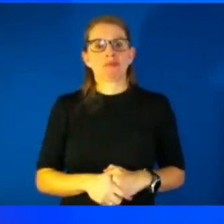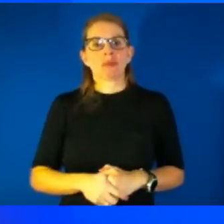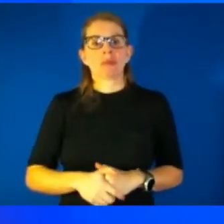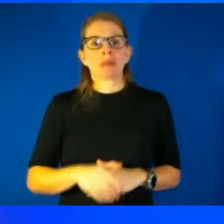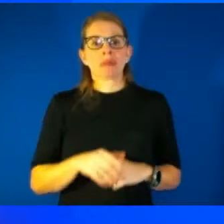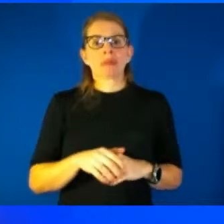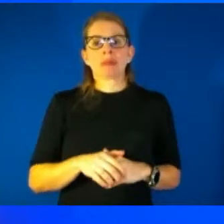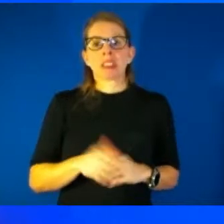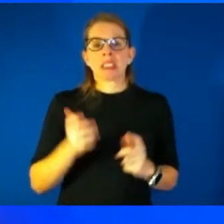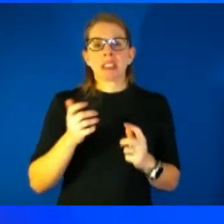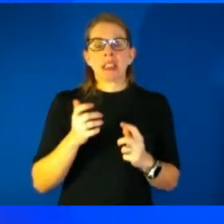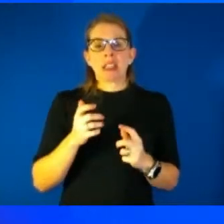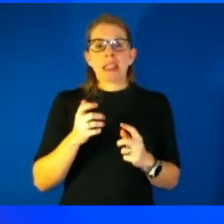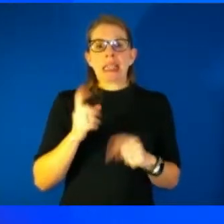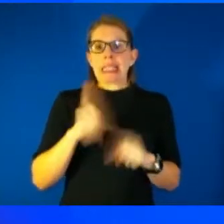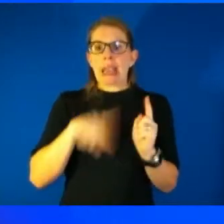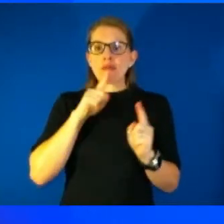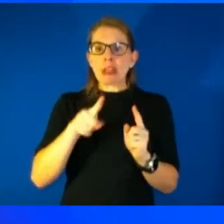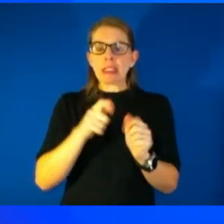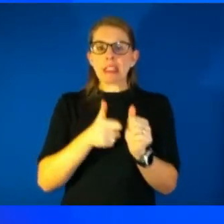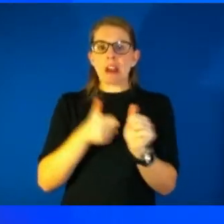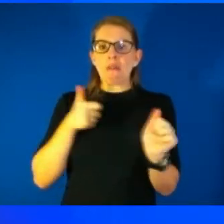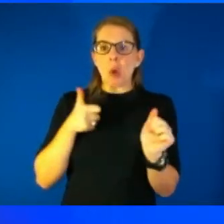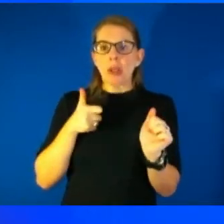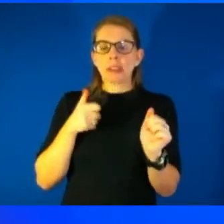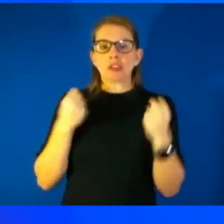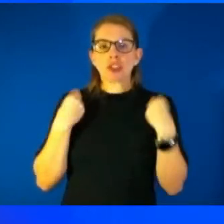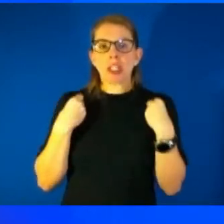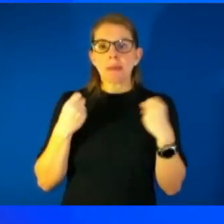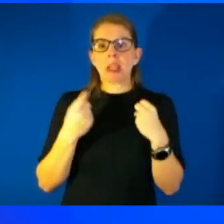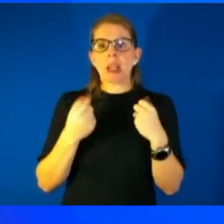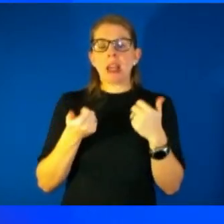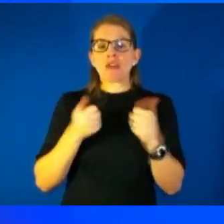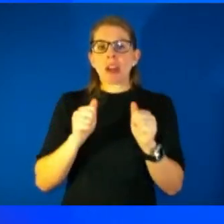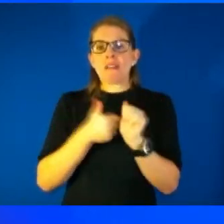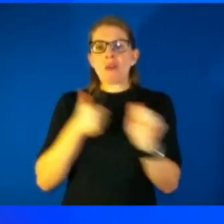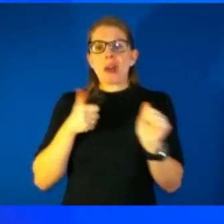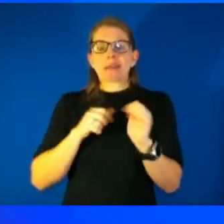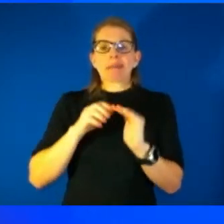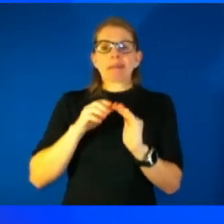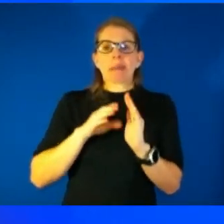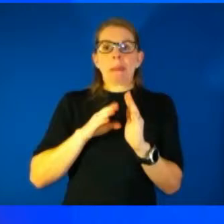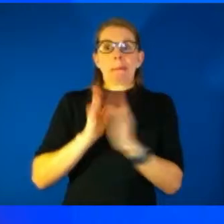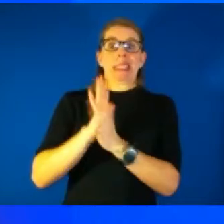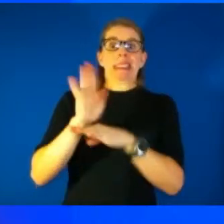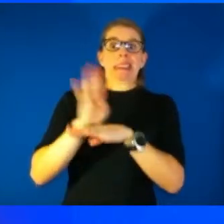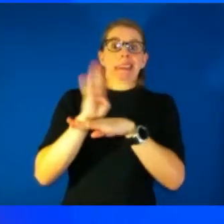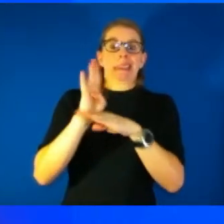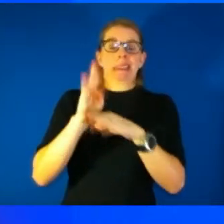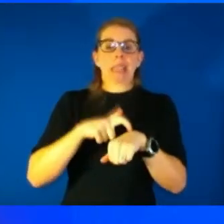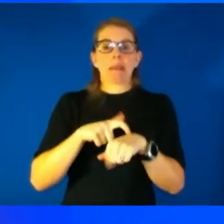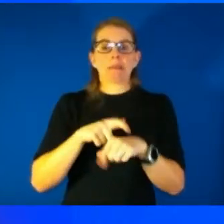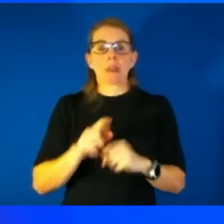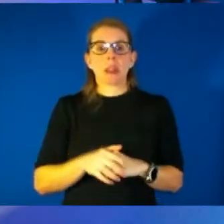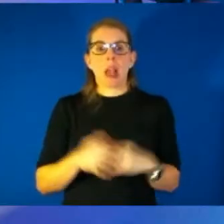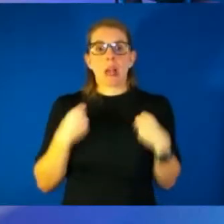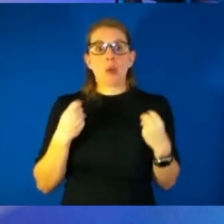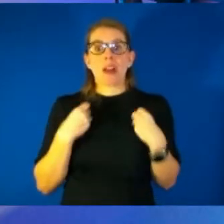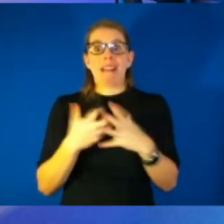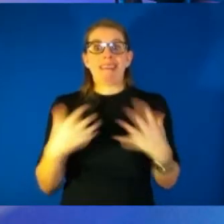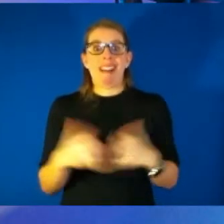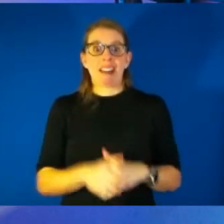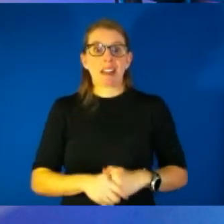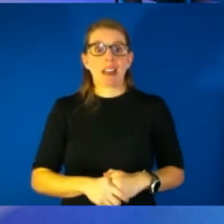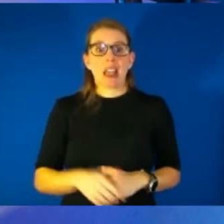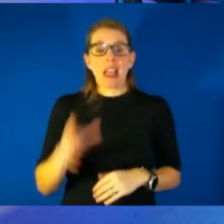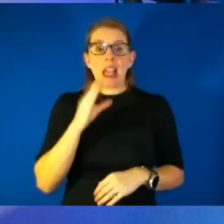avoid the gym or go with peak times or avoid those peak times. So And family, friends, and I work outdoors. out a ton, and I'd